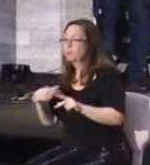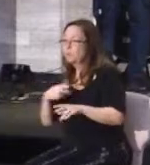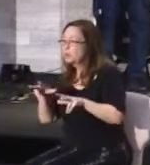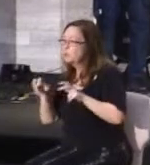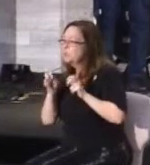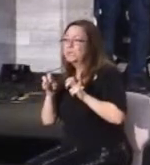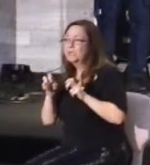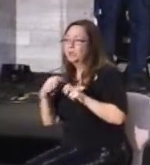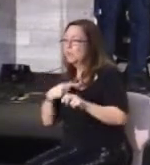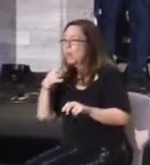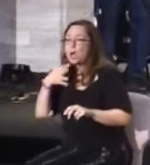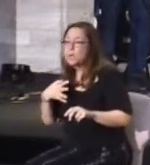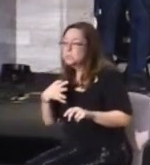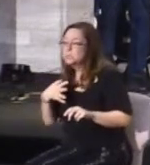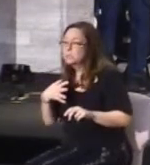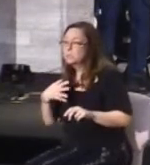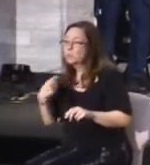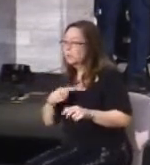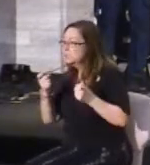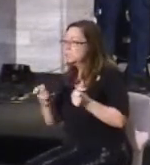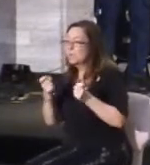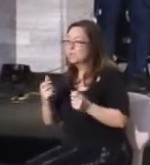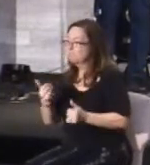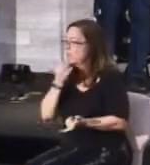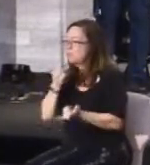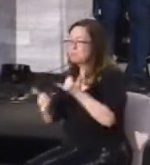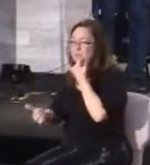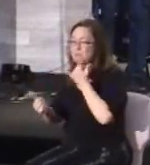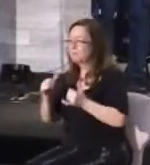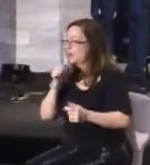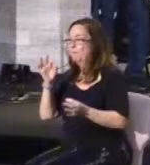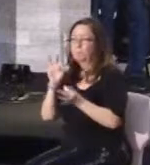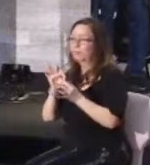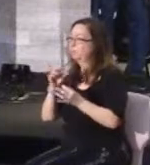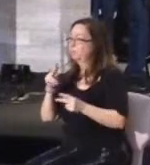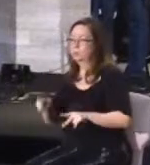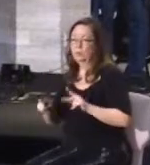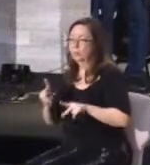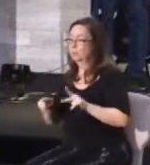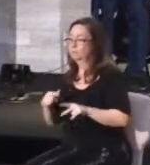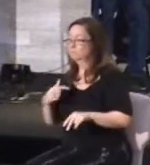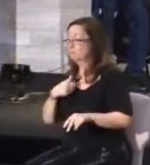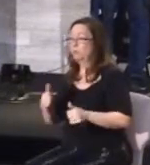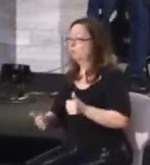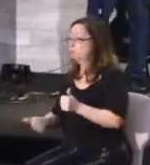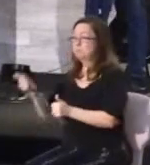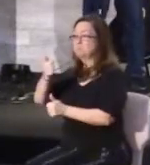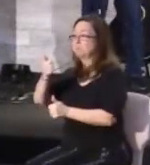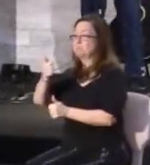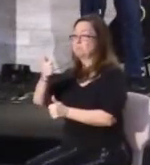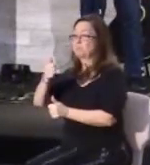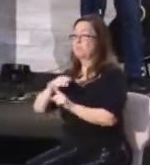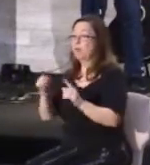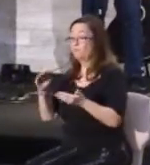greedy. We're lustful. We sin. We make mistakes. We are imperfect people. I probably the foremost.